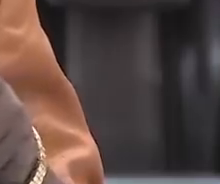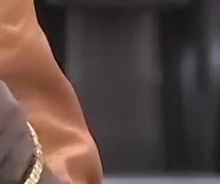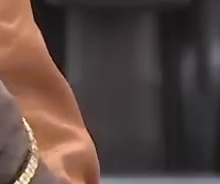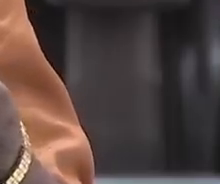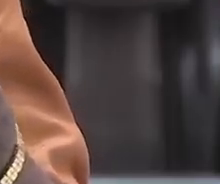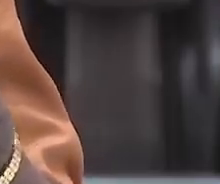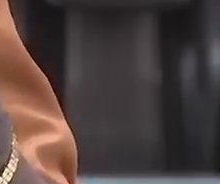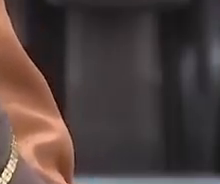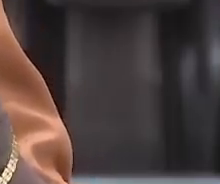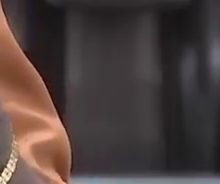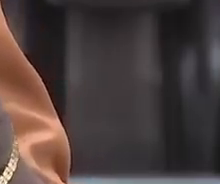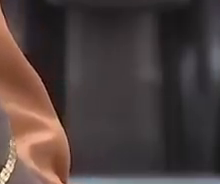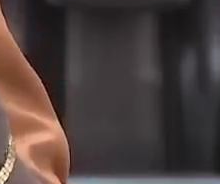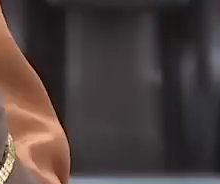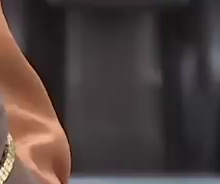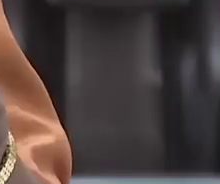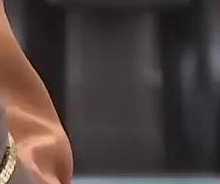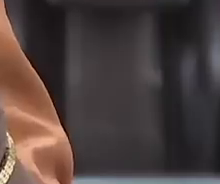of mercy.